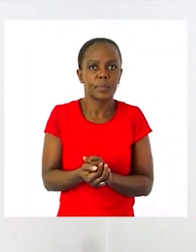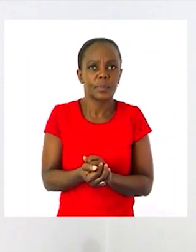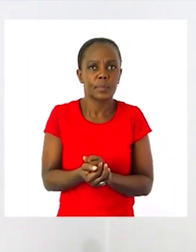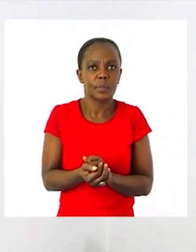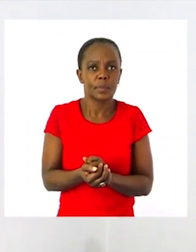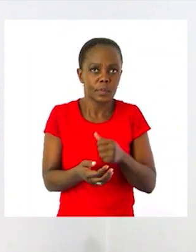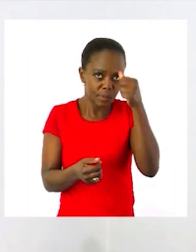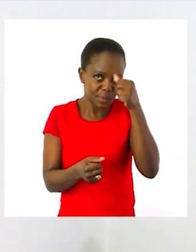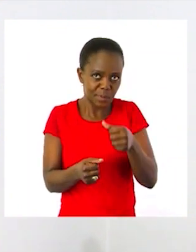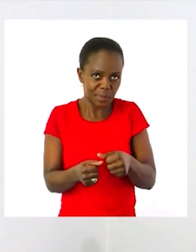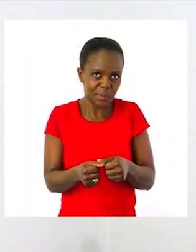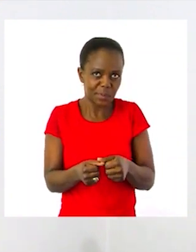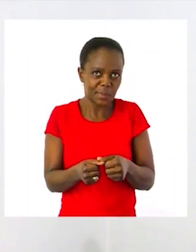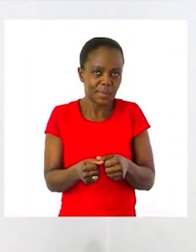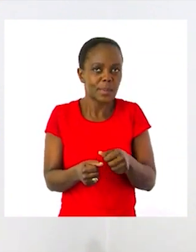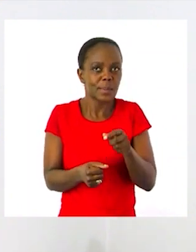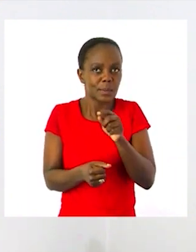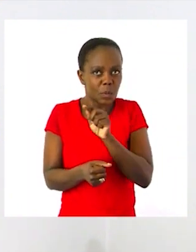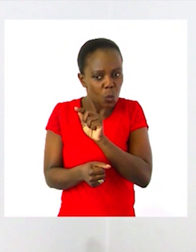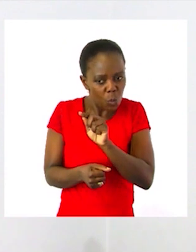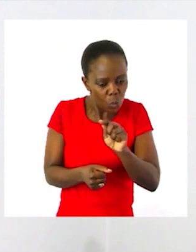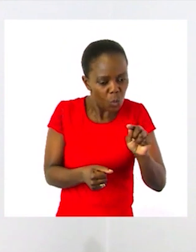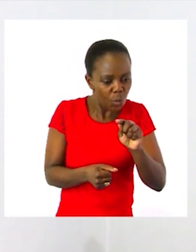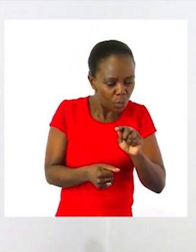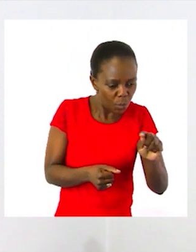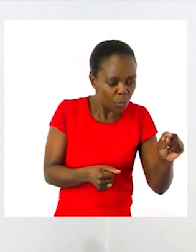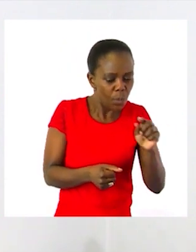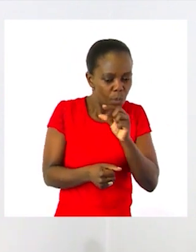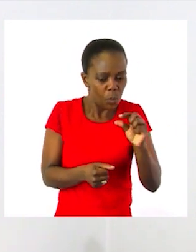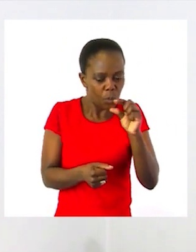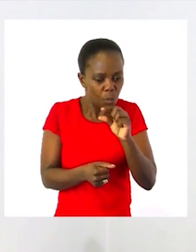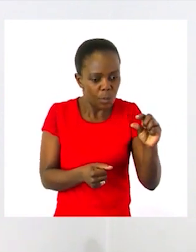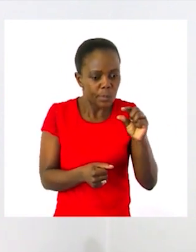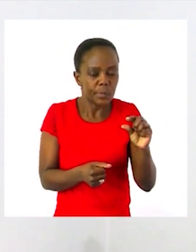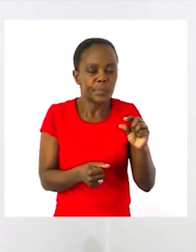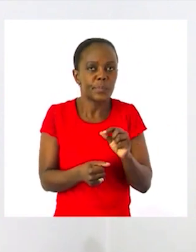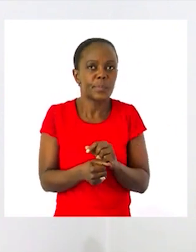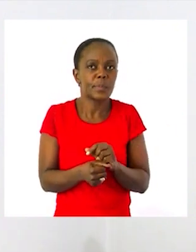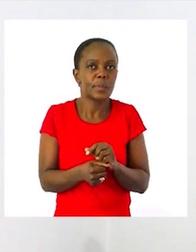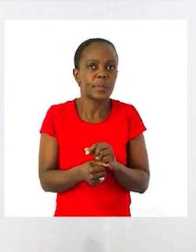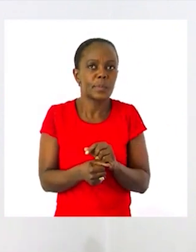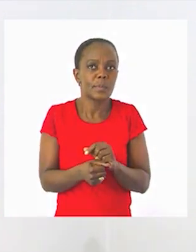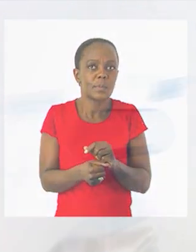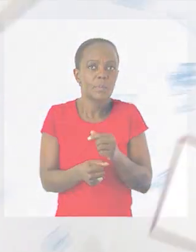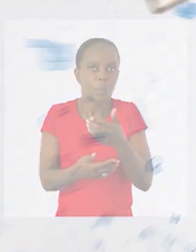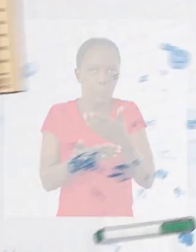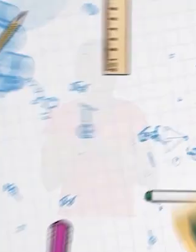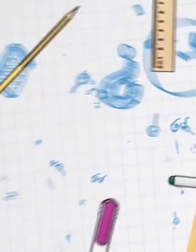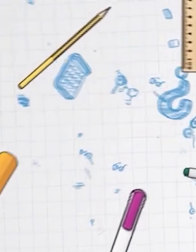And remember to underline the words found on page 25.